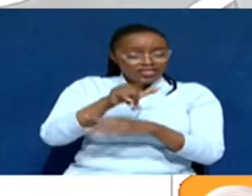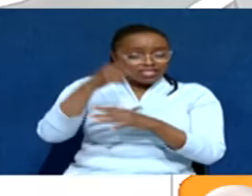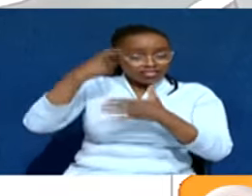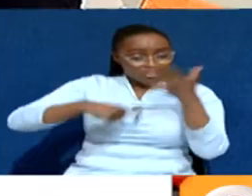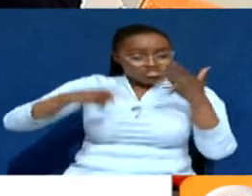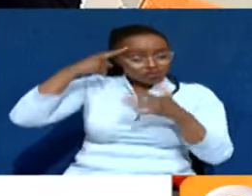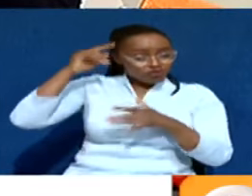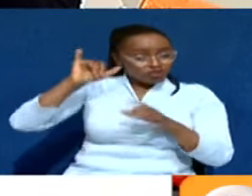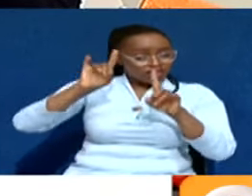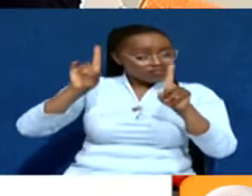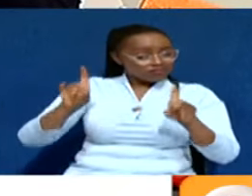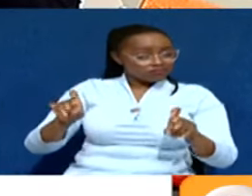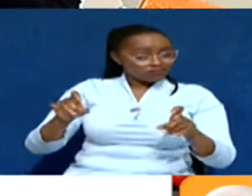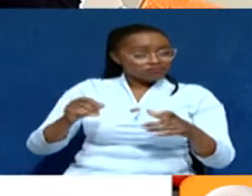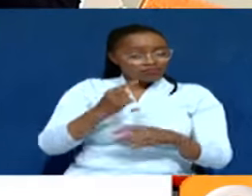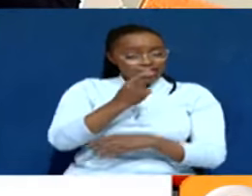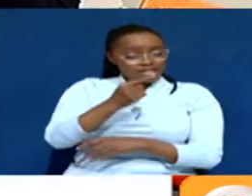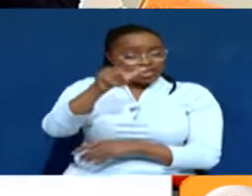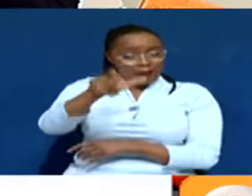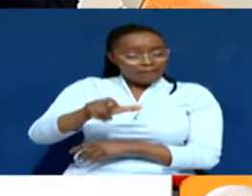charge?